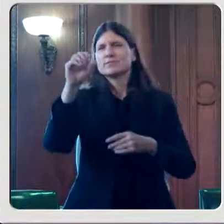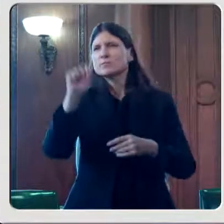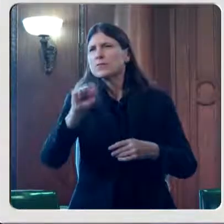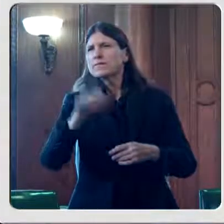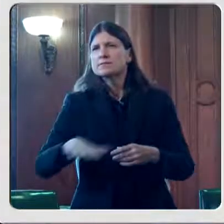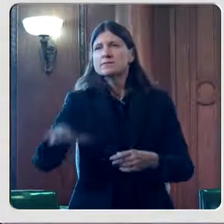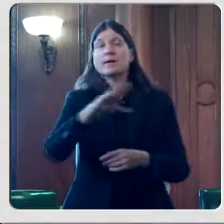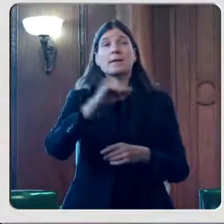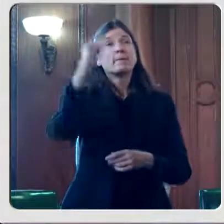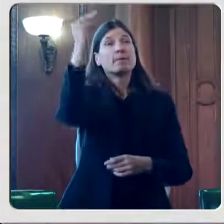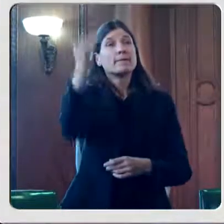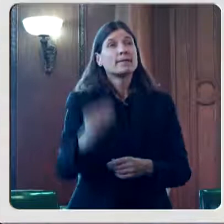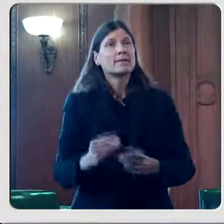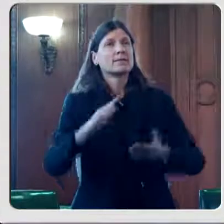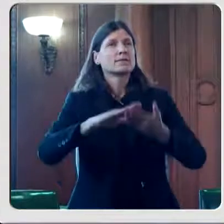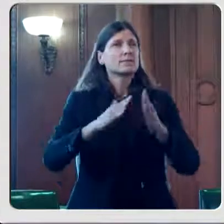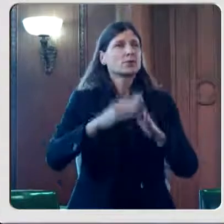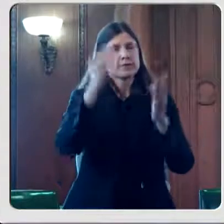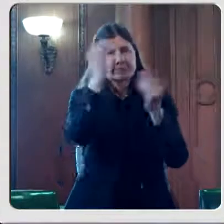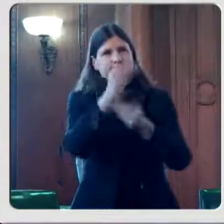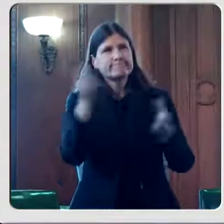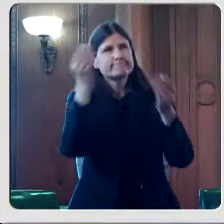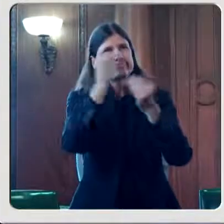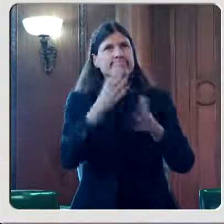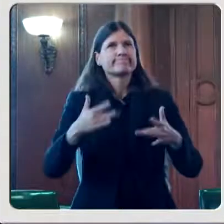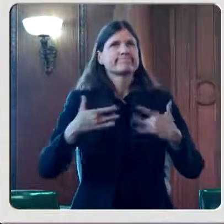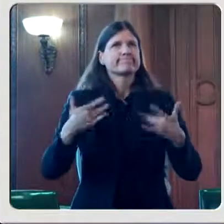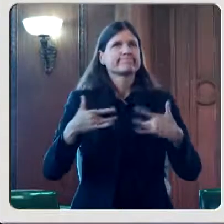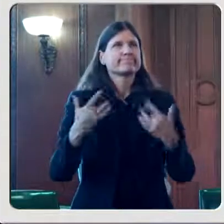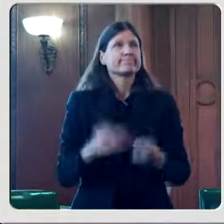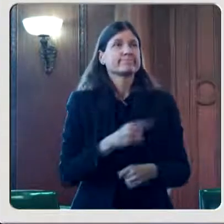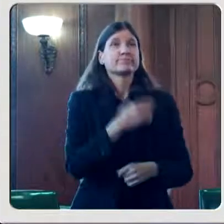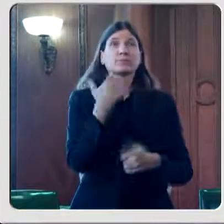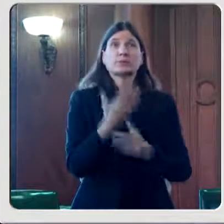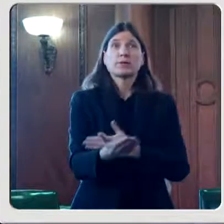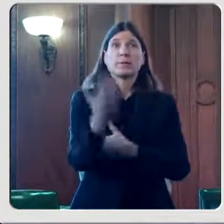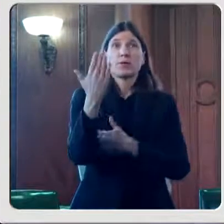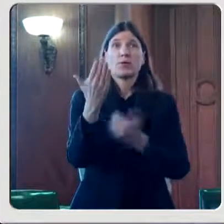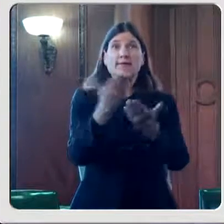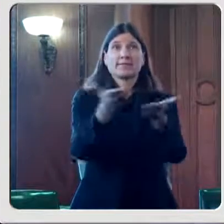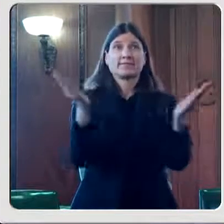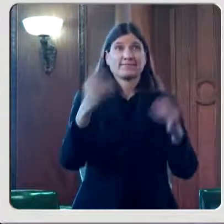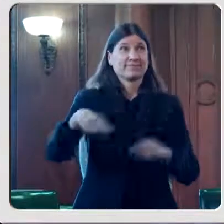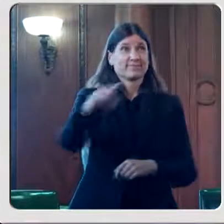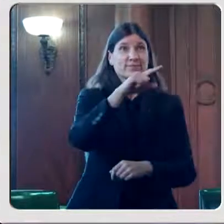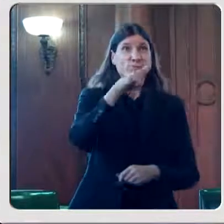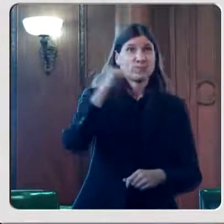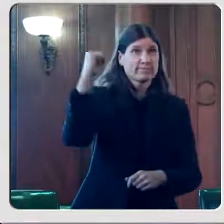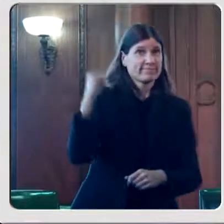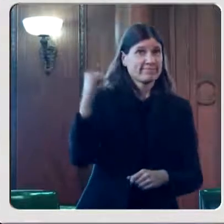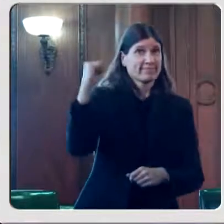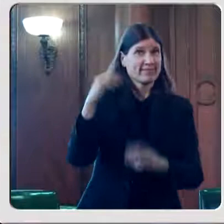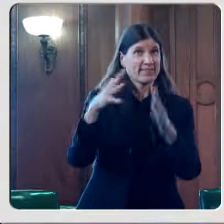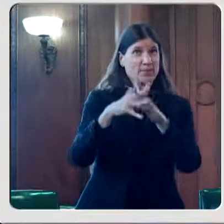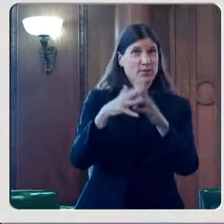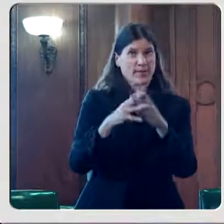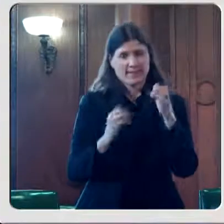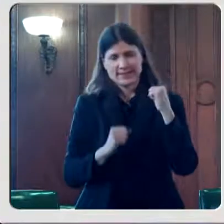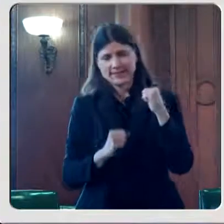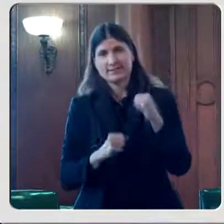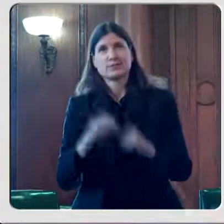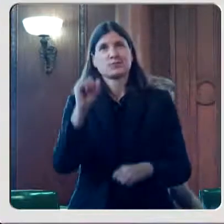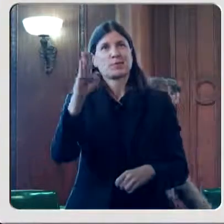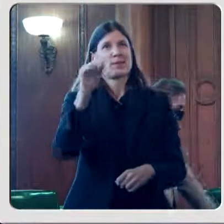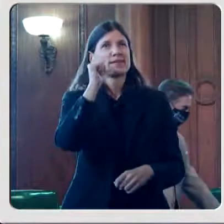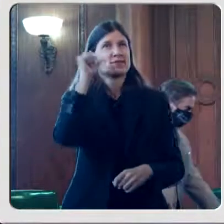everybody. I hope that everyone, all the football fans at least, enjoyed some of the Super Bowl festivities yesterday, and I hope that you did do